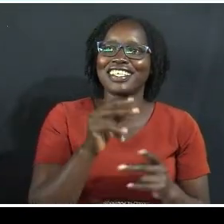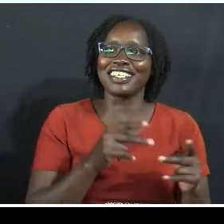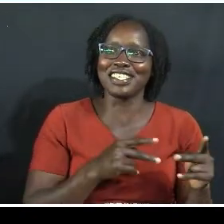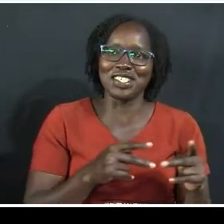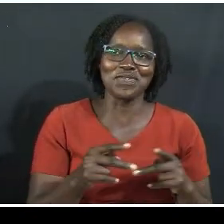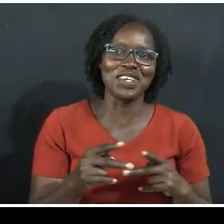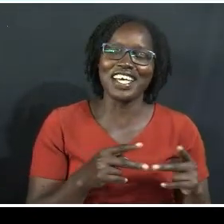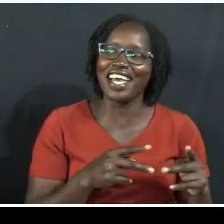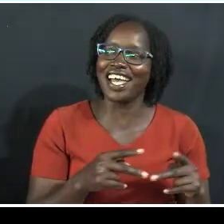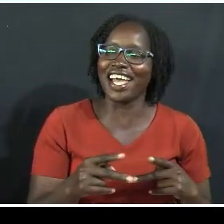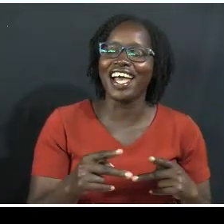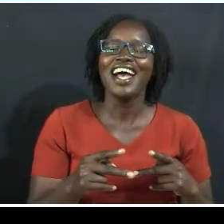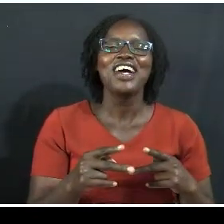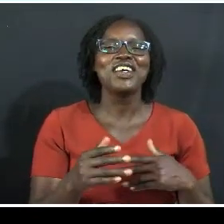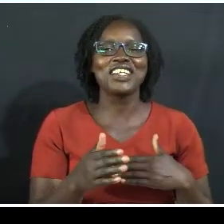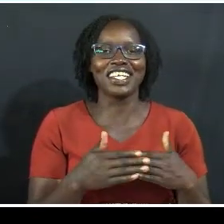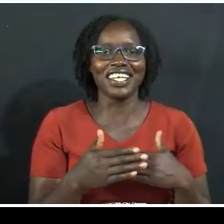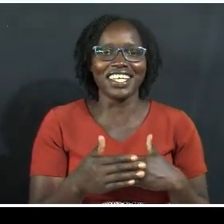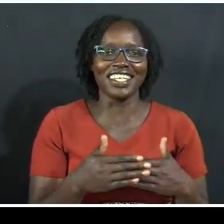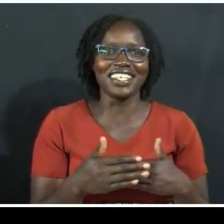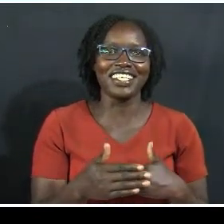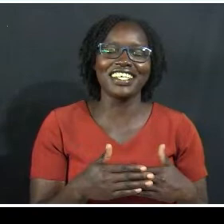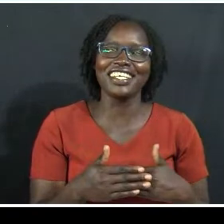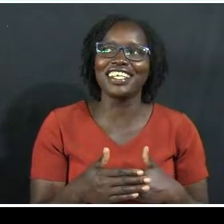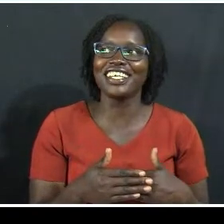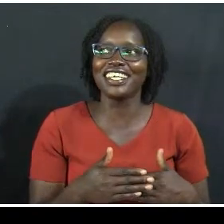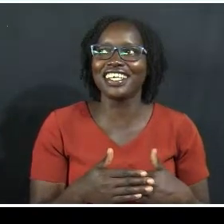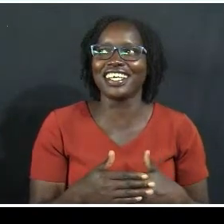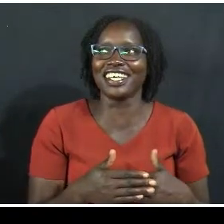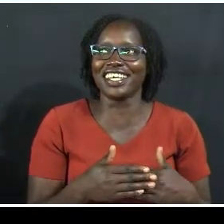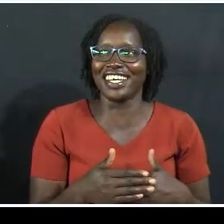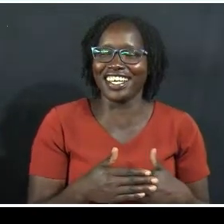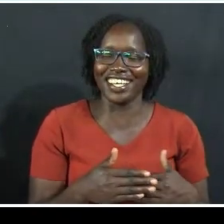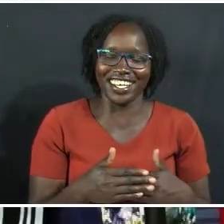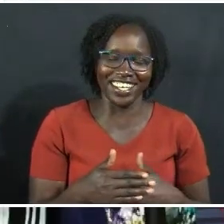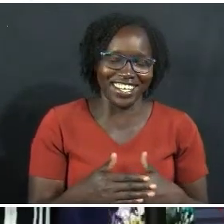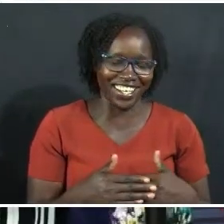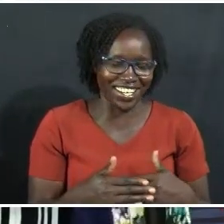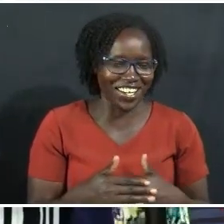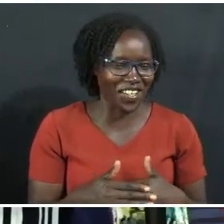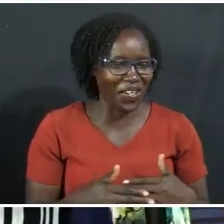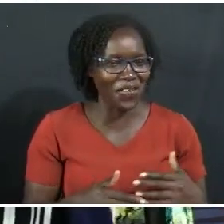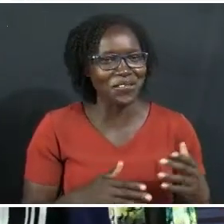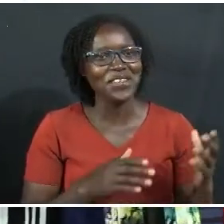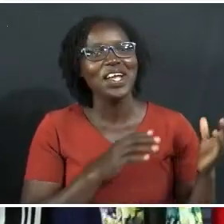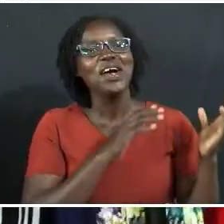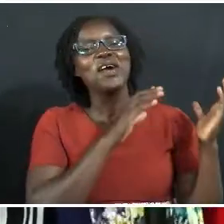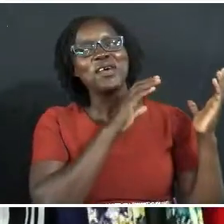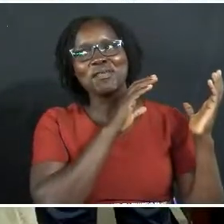Jesus. Jesus. May God bless you. There is somebody here.